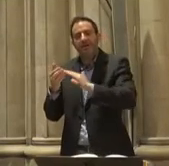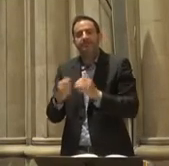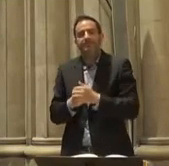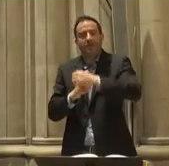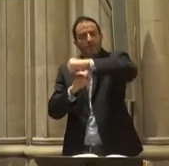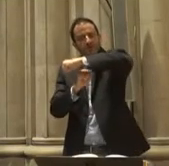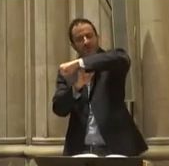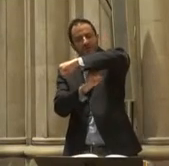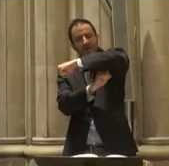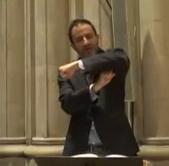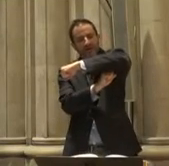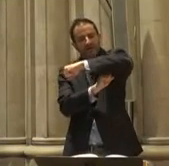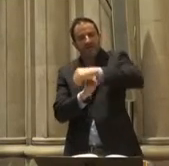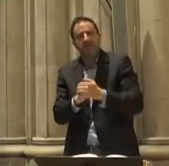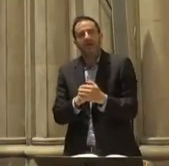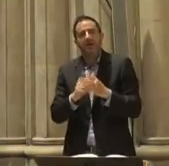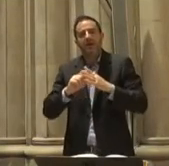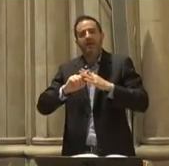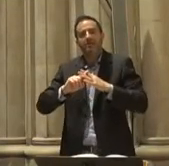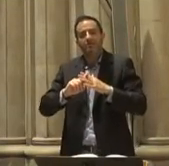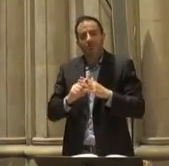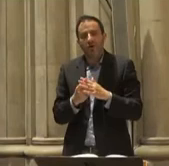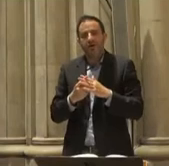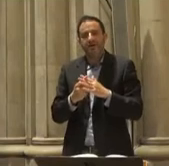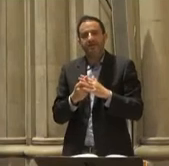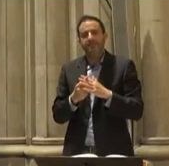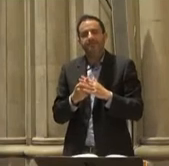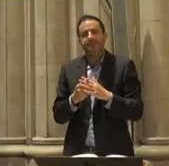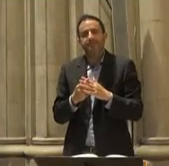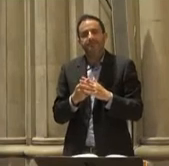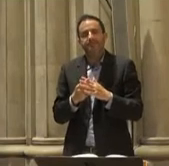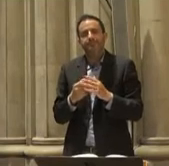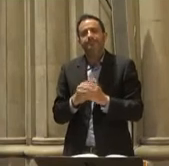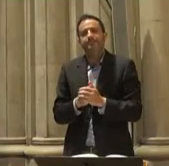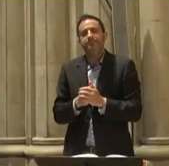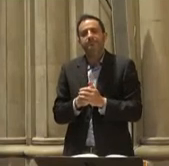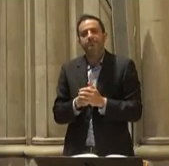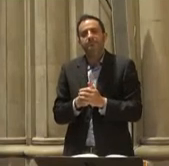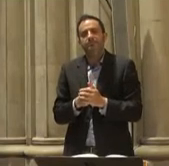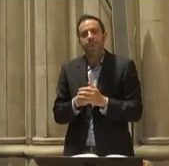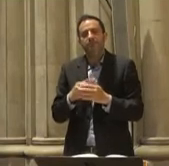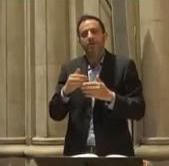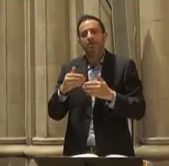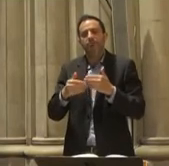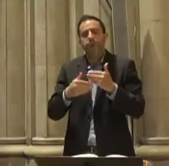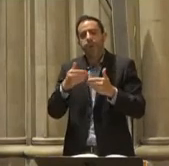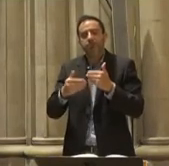foundation and the starting point from which a process of deliberation